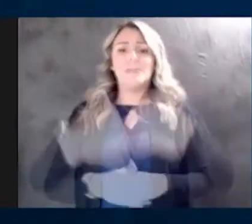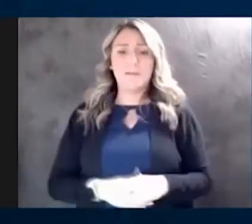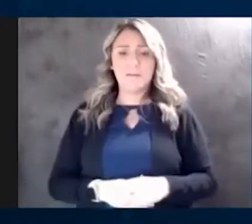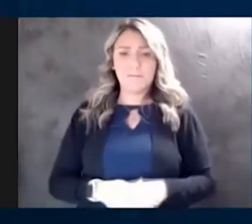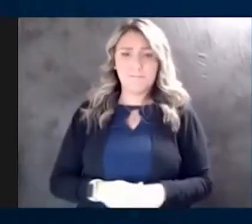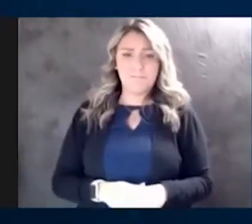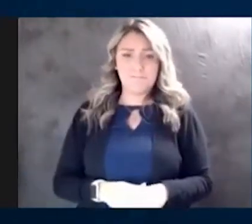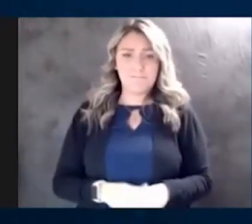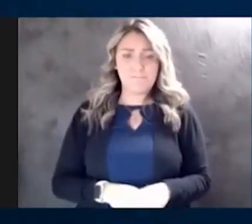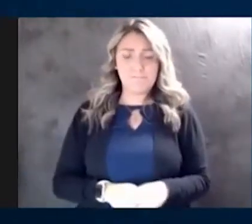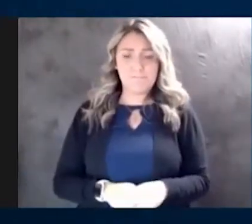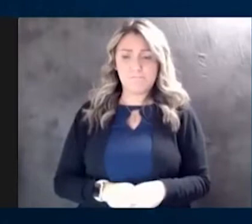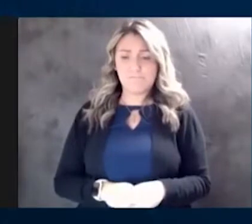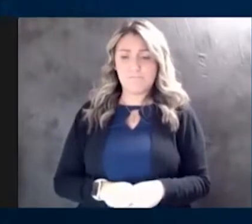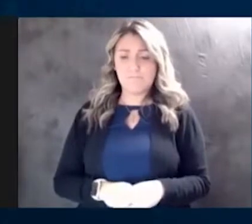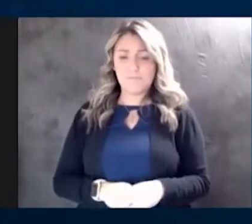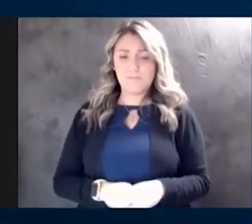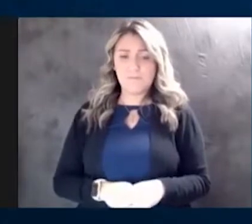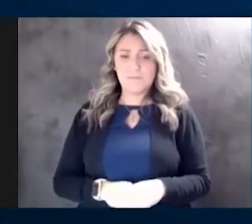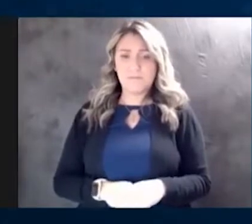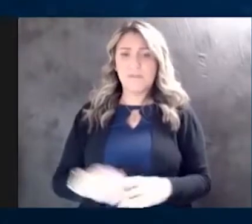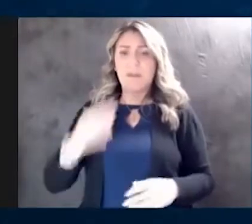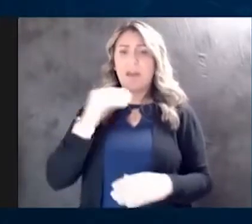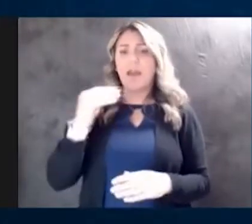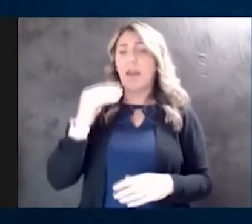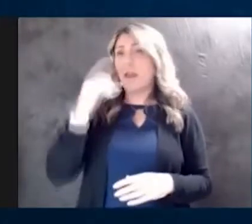strong and mentally